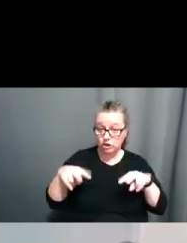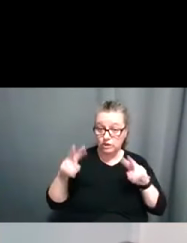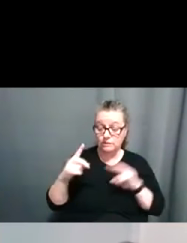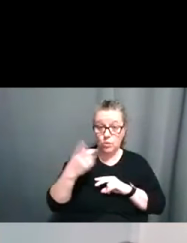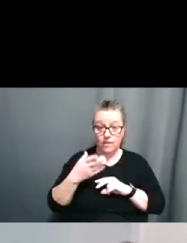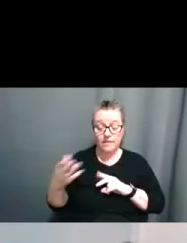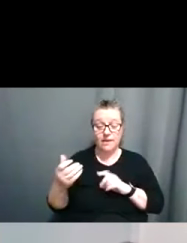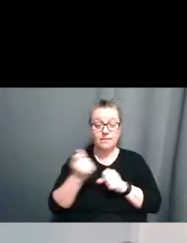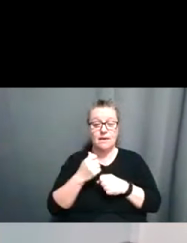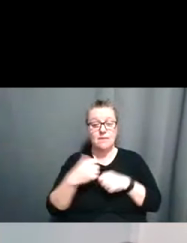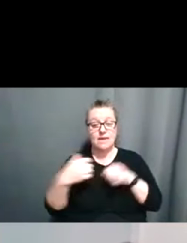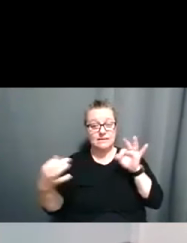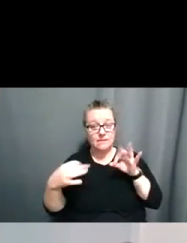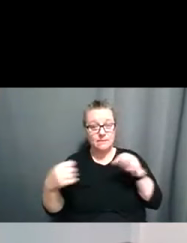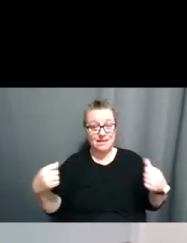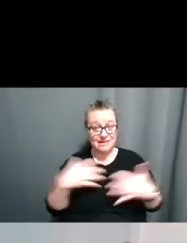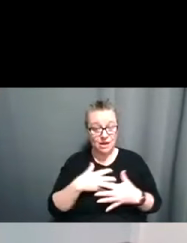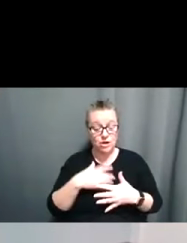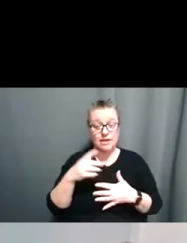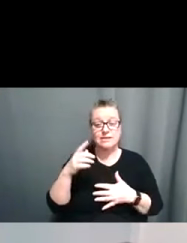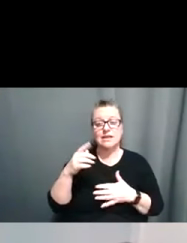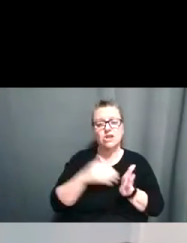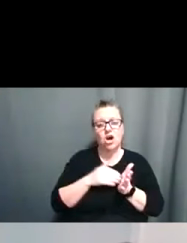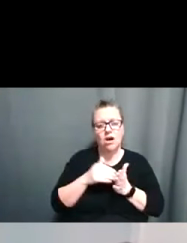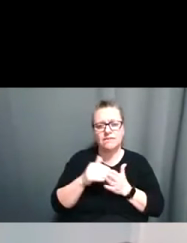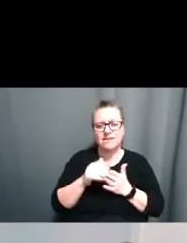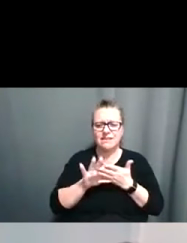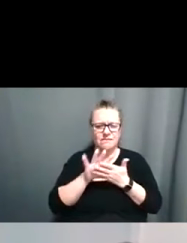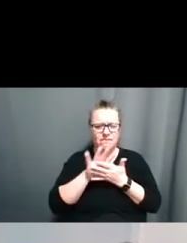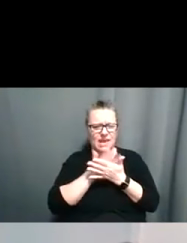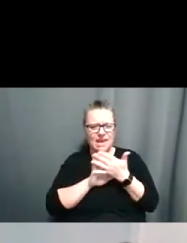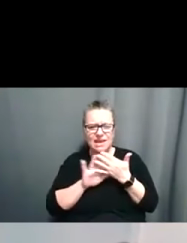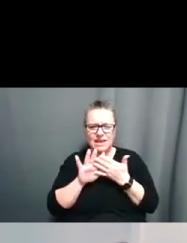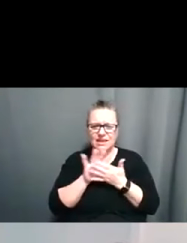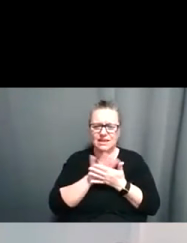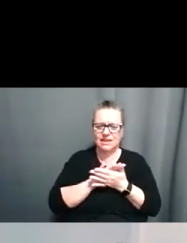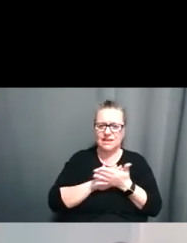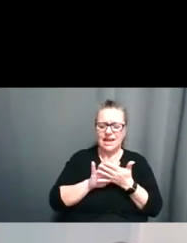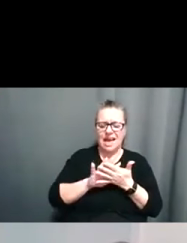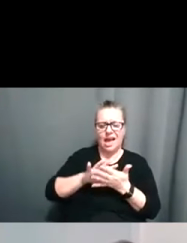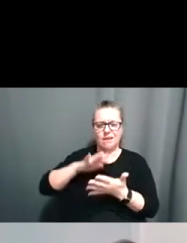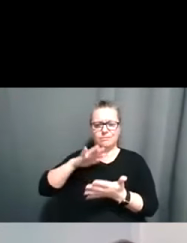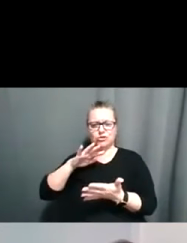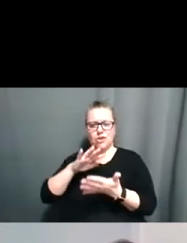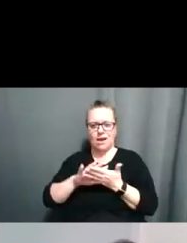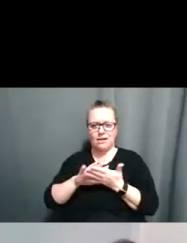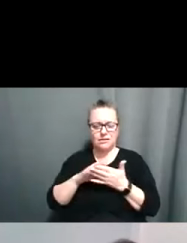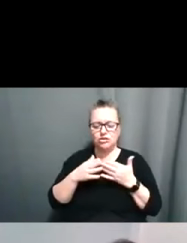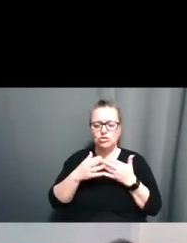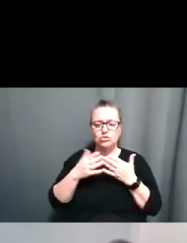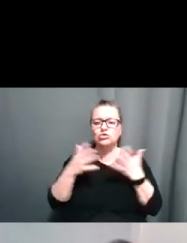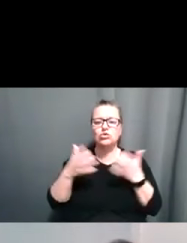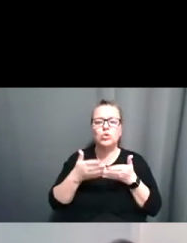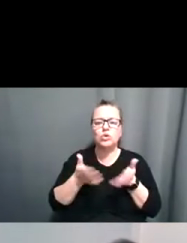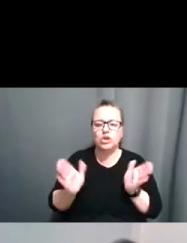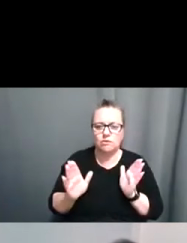makes feedback a scary proposition is that it's often vague, it's abstract, it's too general to be acted on, right?